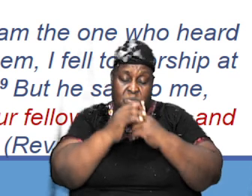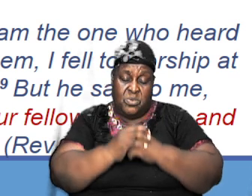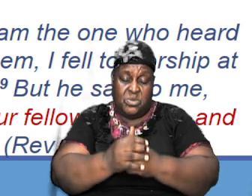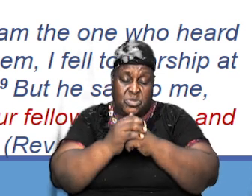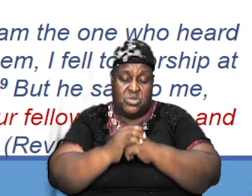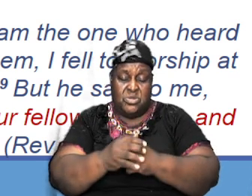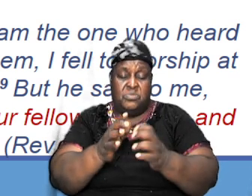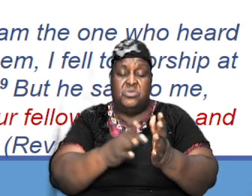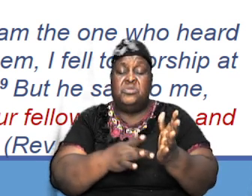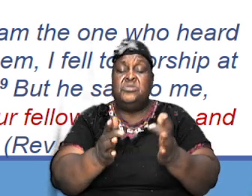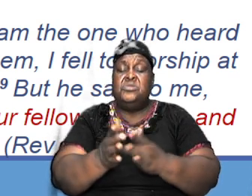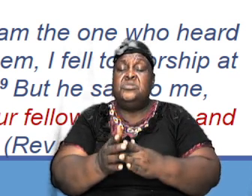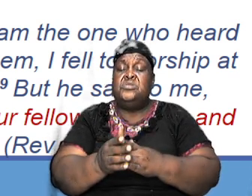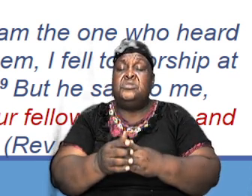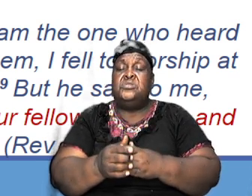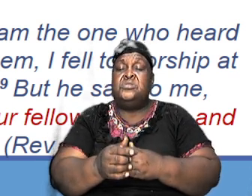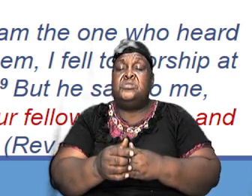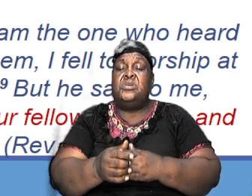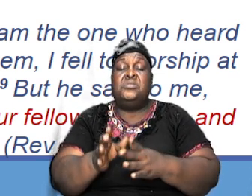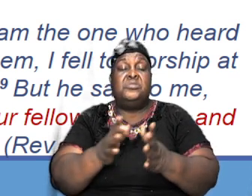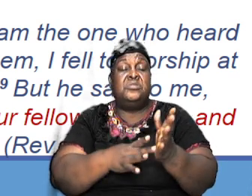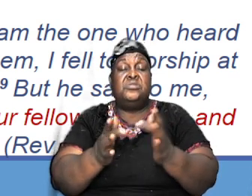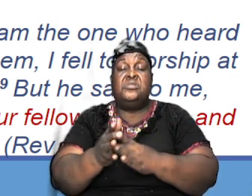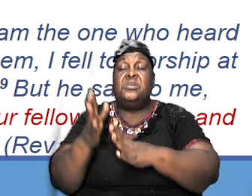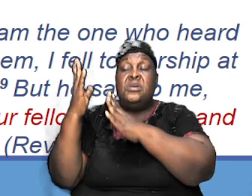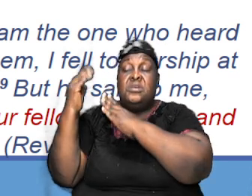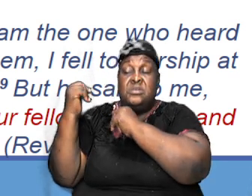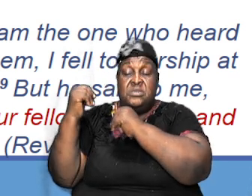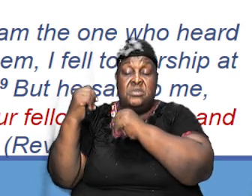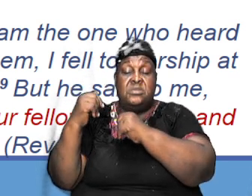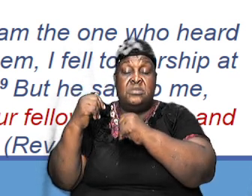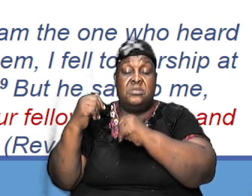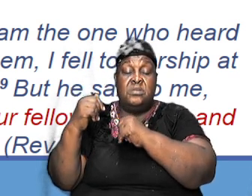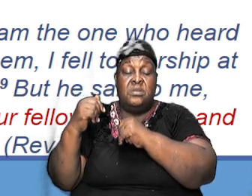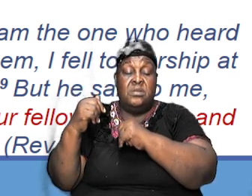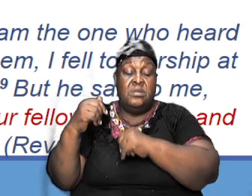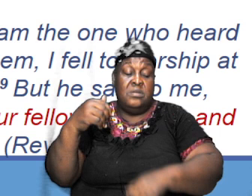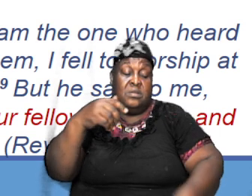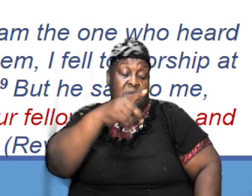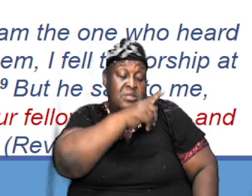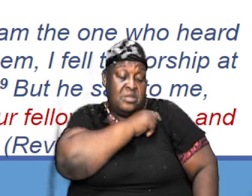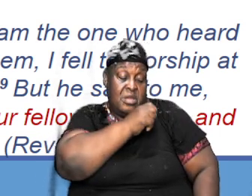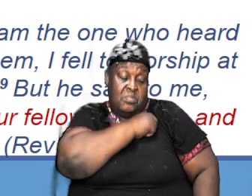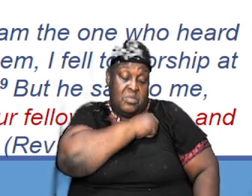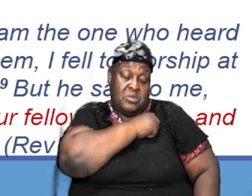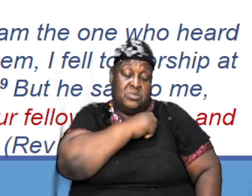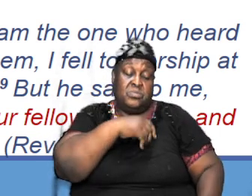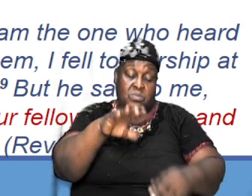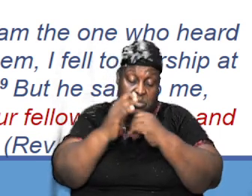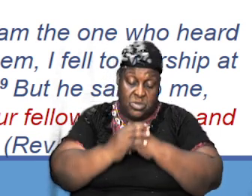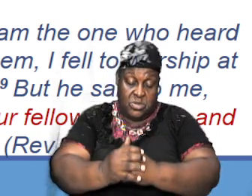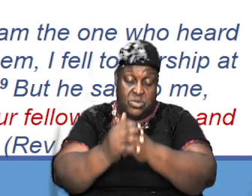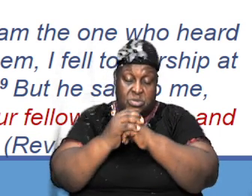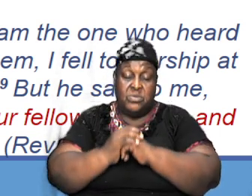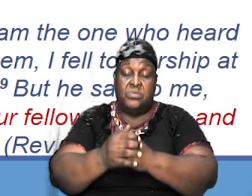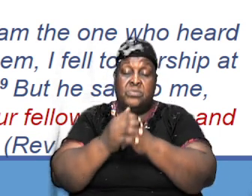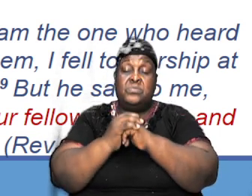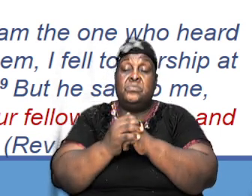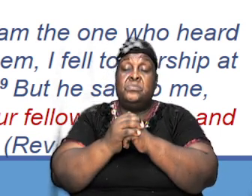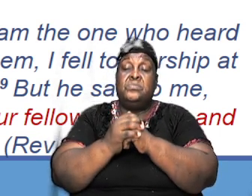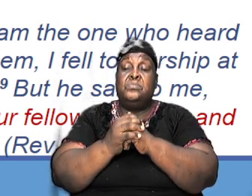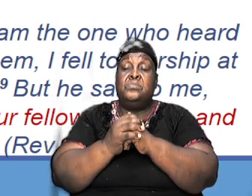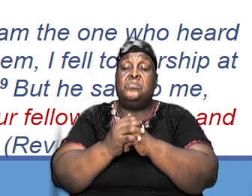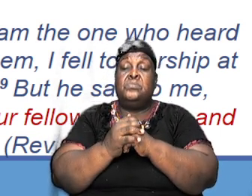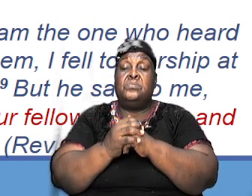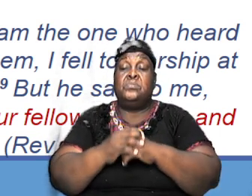Jesus accepted. Jesus didn't rebuke him and say, what you doing? He didn't do that. He accepted worship.